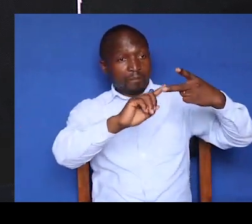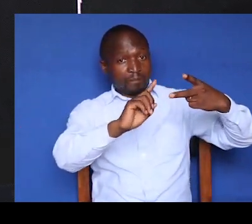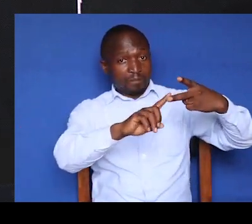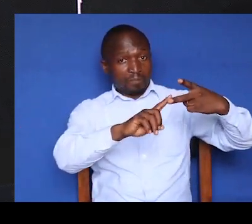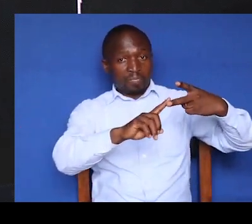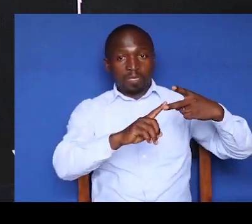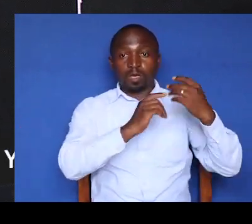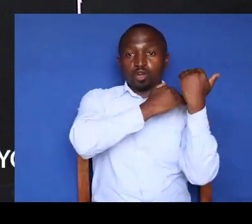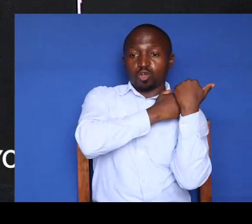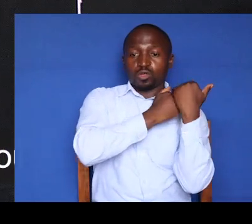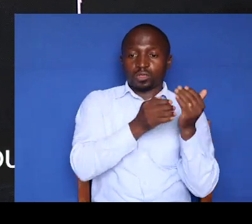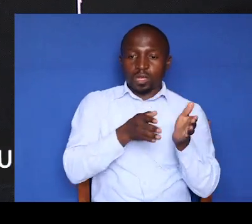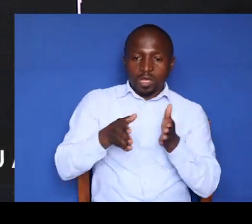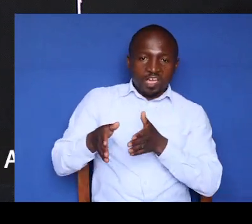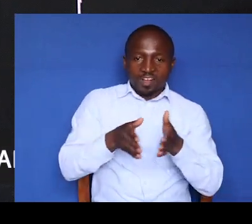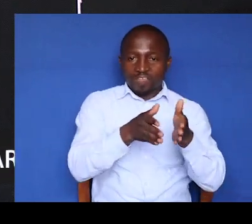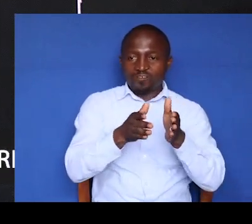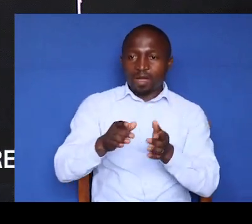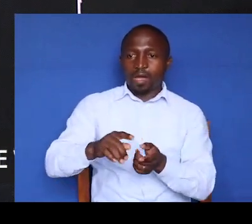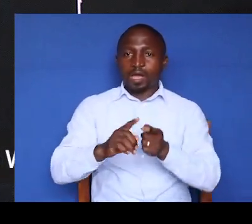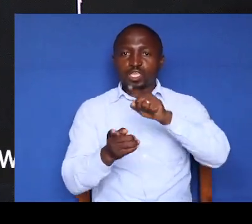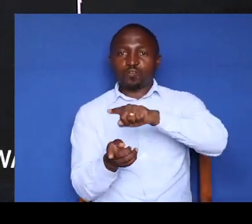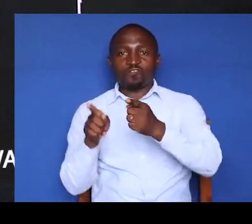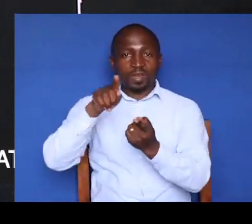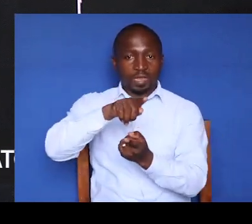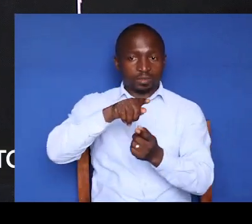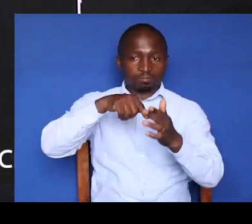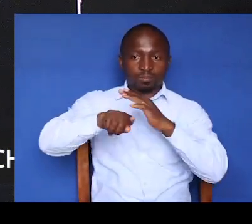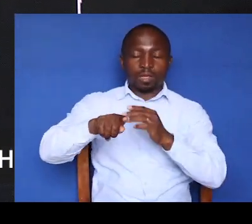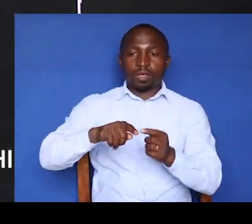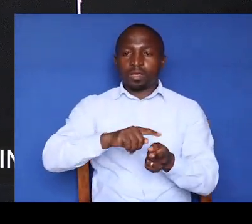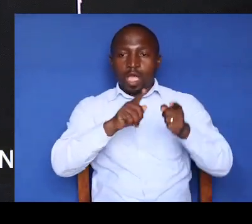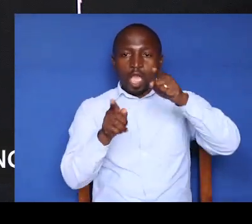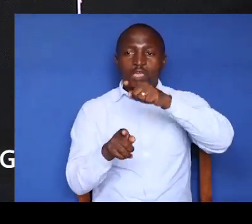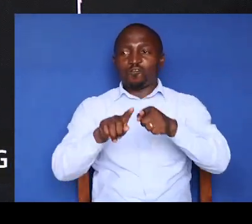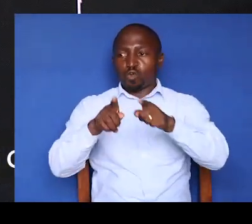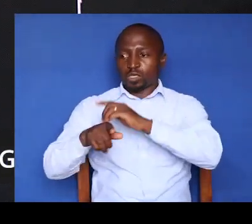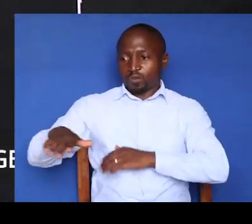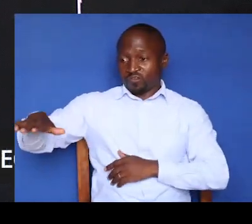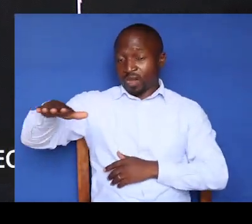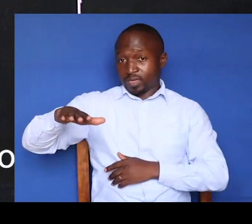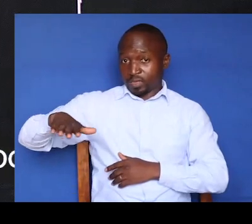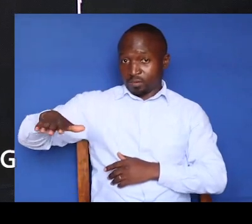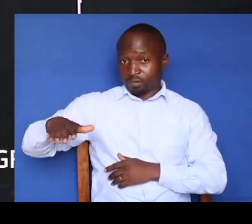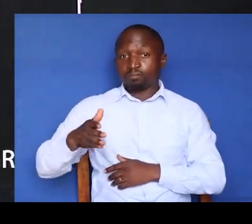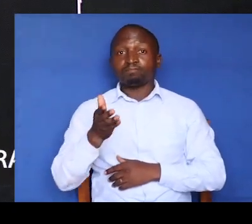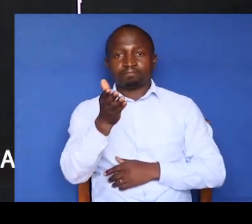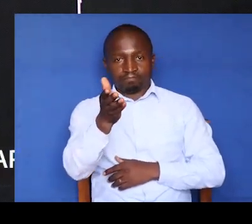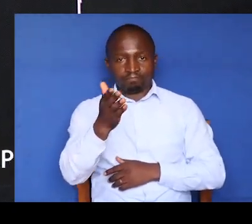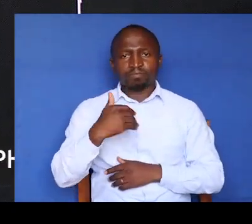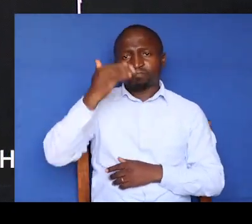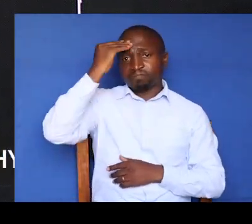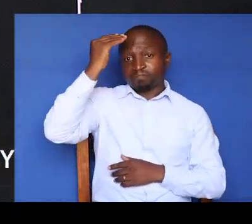rejuvenation on the evolution of landscape. My dear students, I would like you to have the same idea.